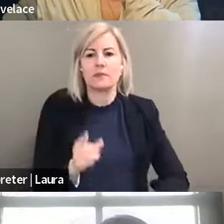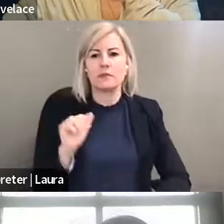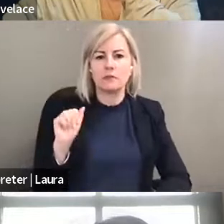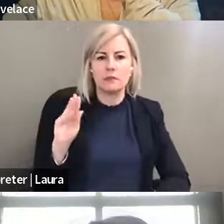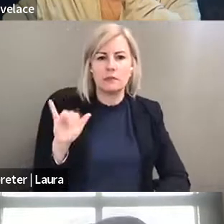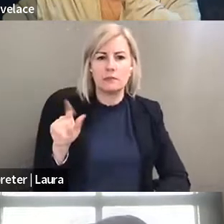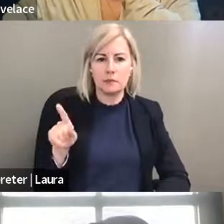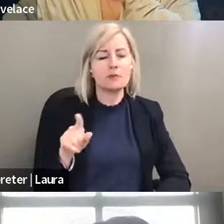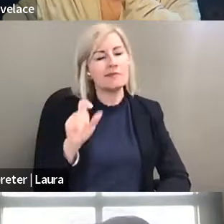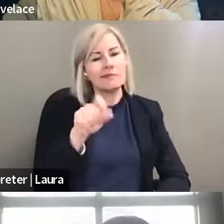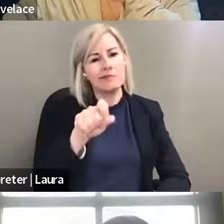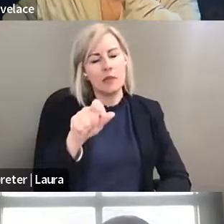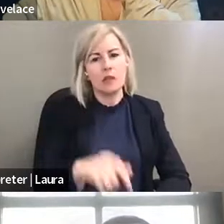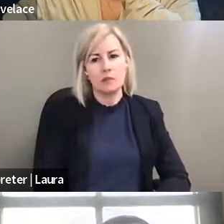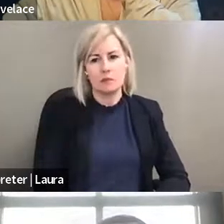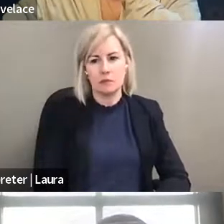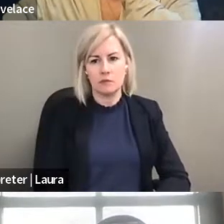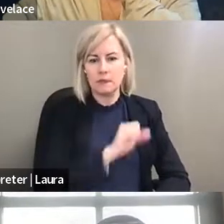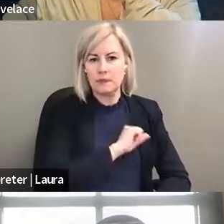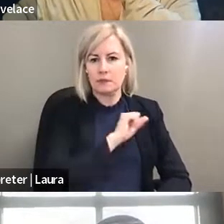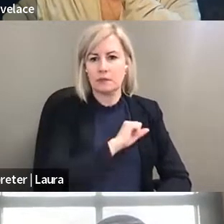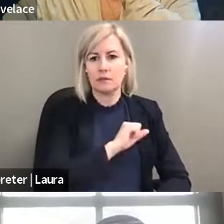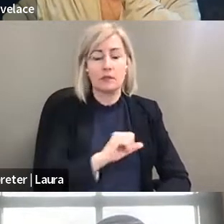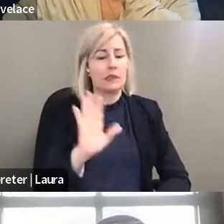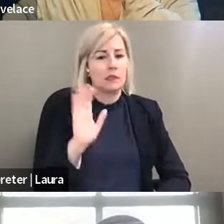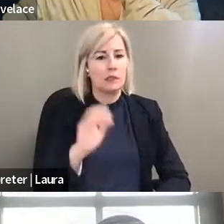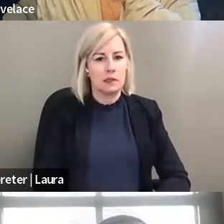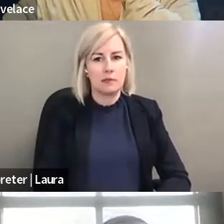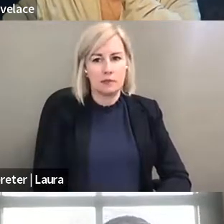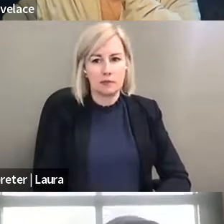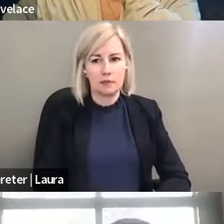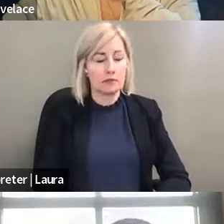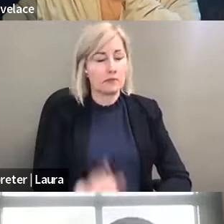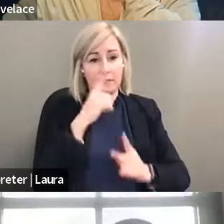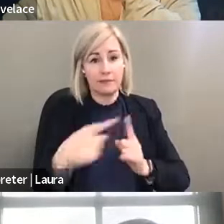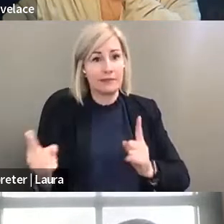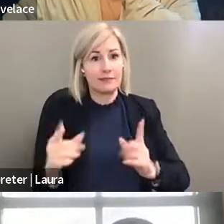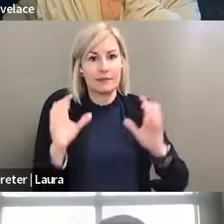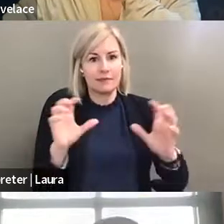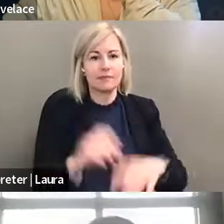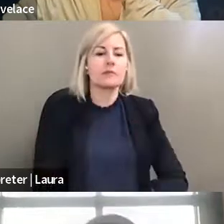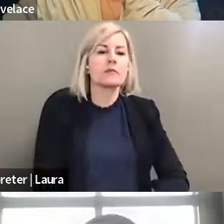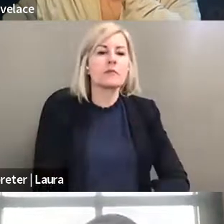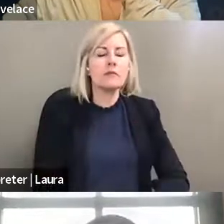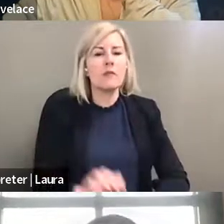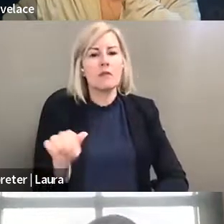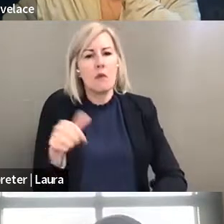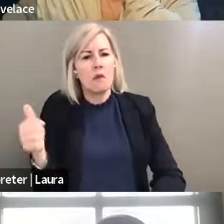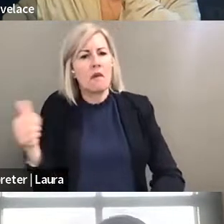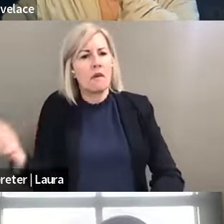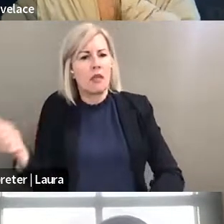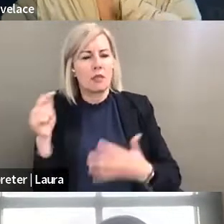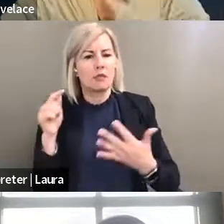there is other stuff in, geez, allergies. There are other things in that